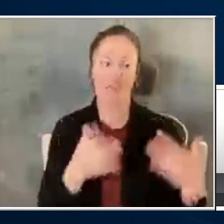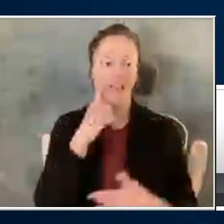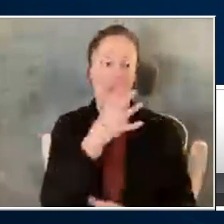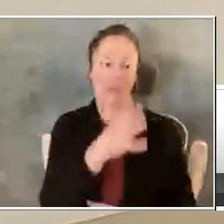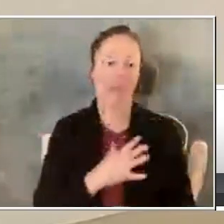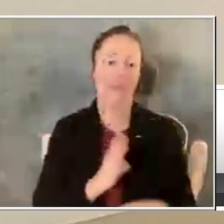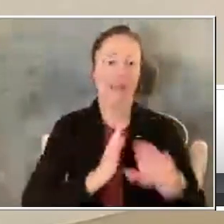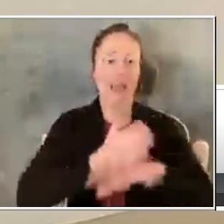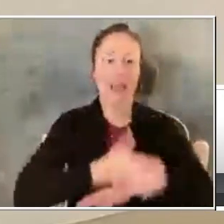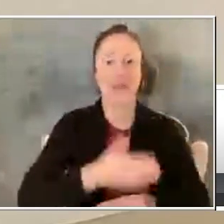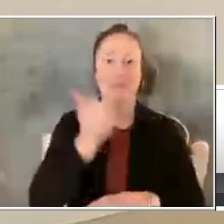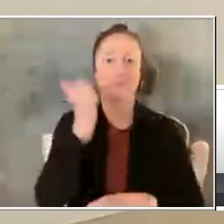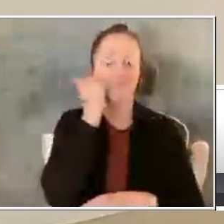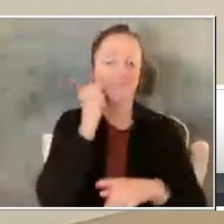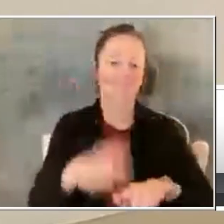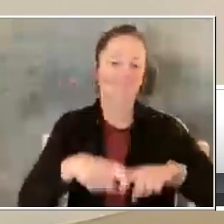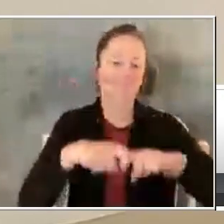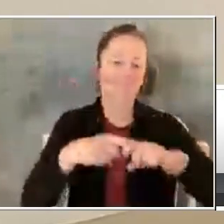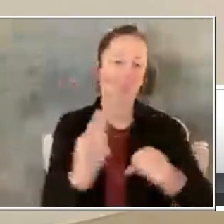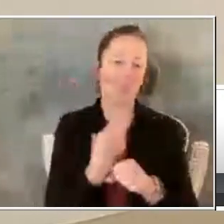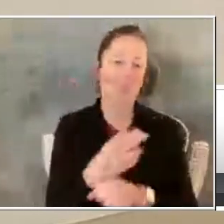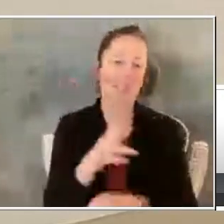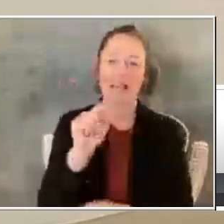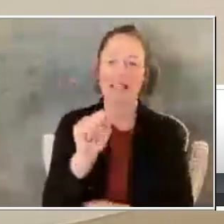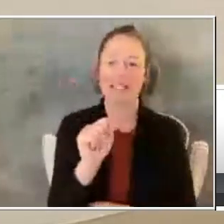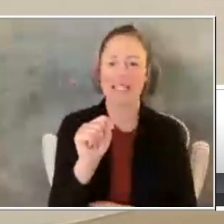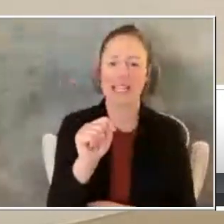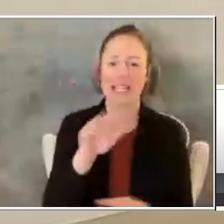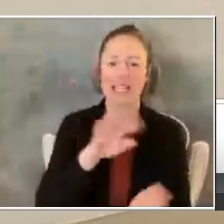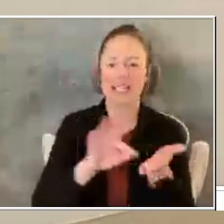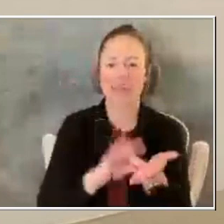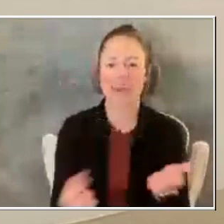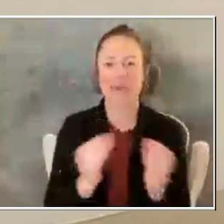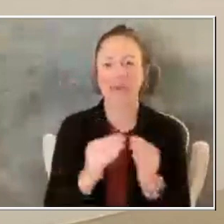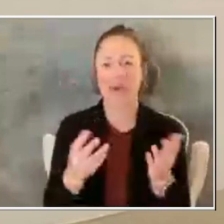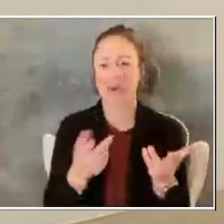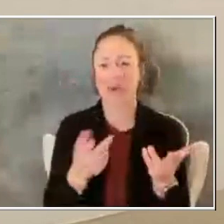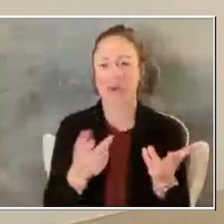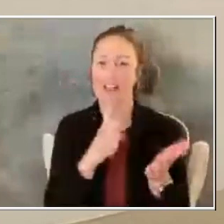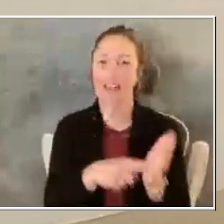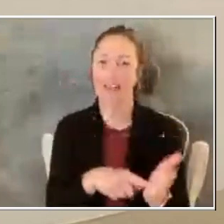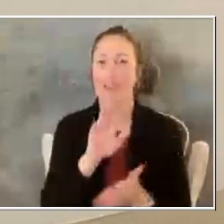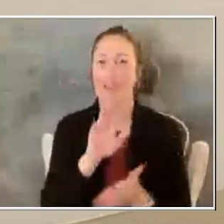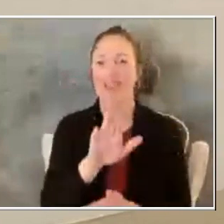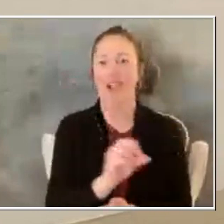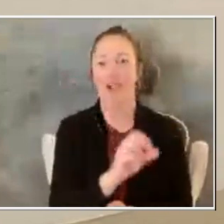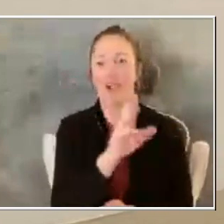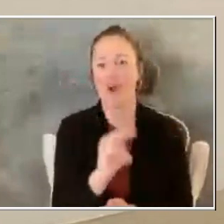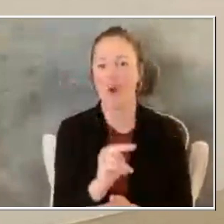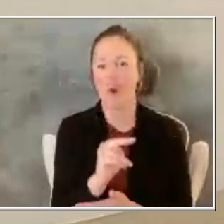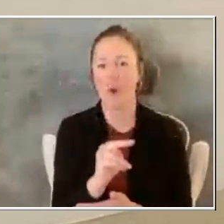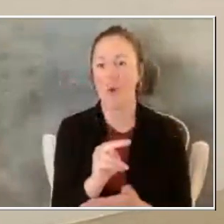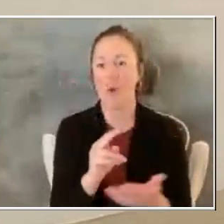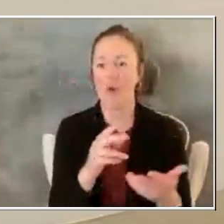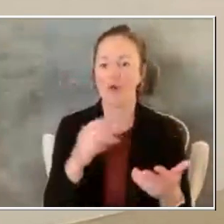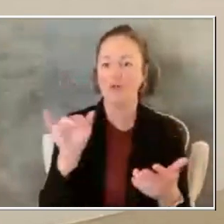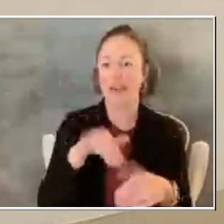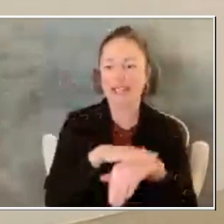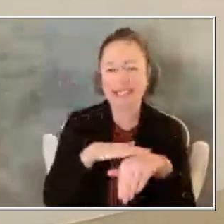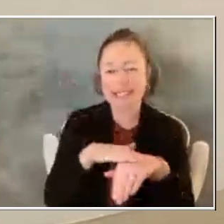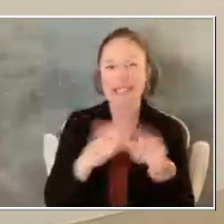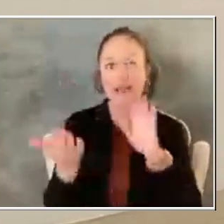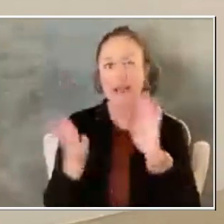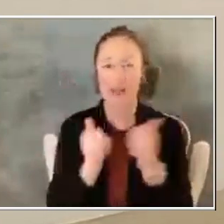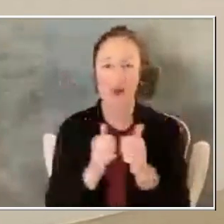that T-score more because it's more indicative of their sort of bone density as compared to a young, healthy